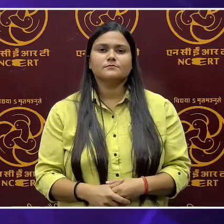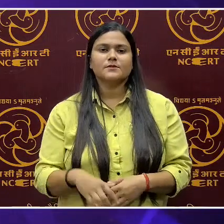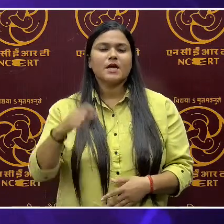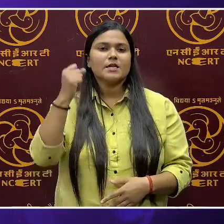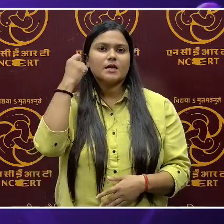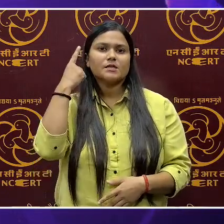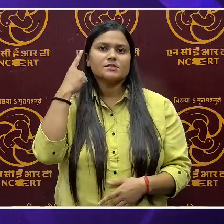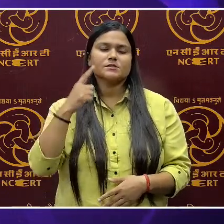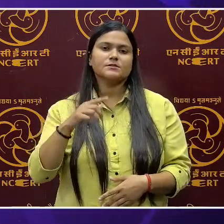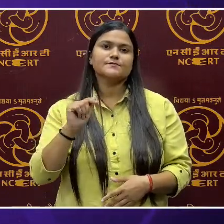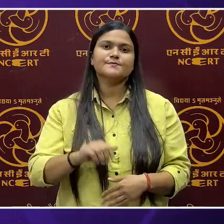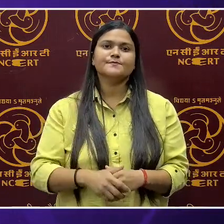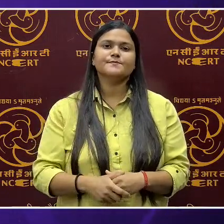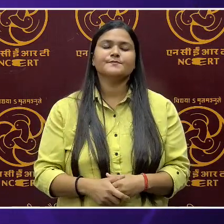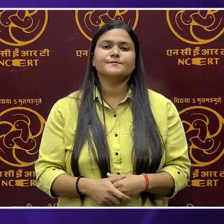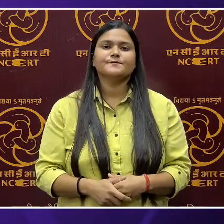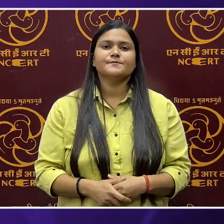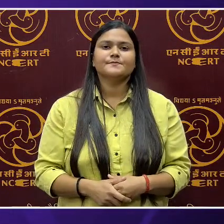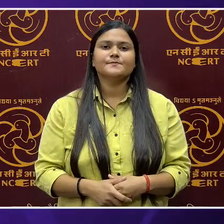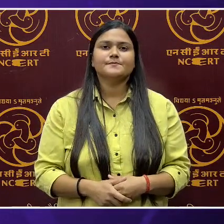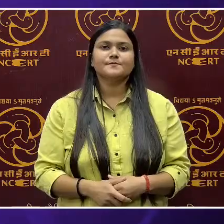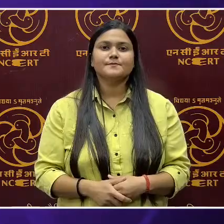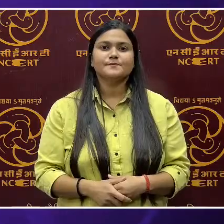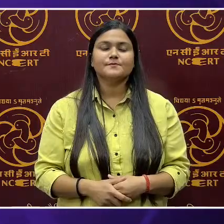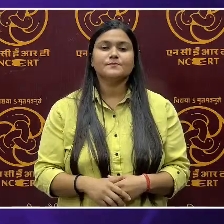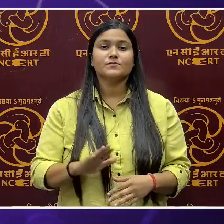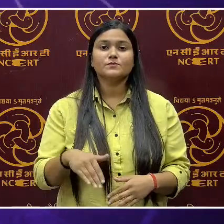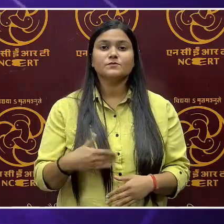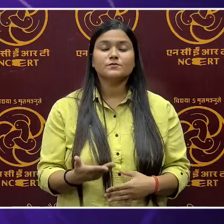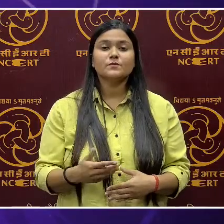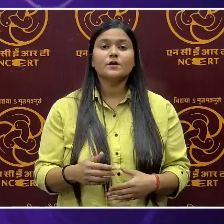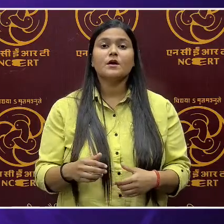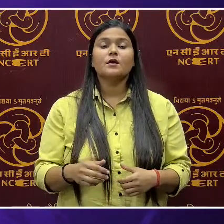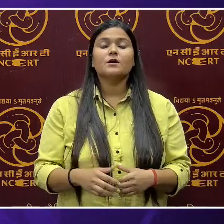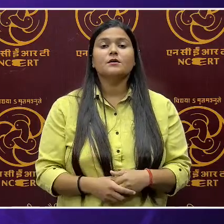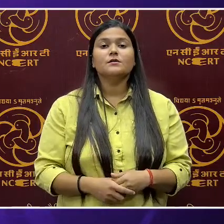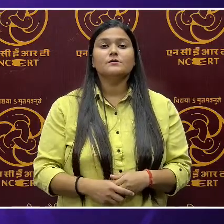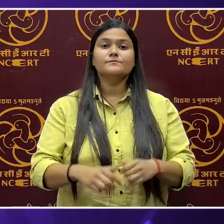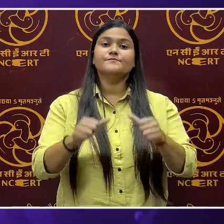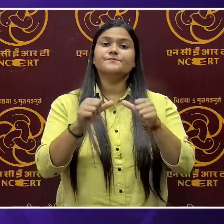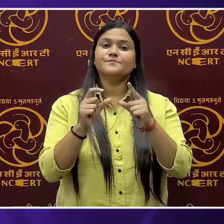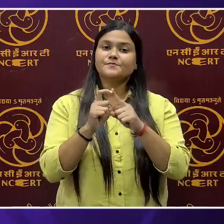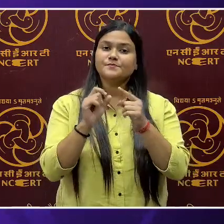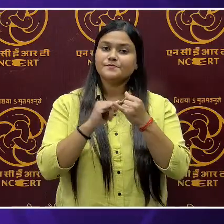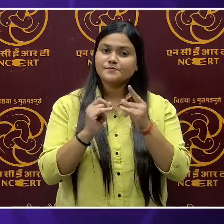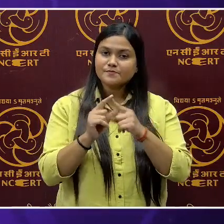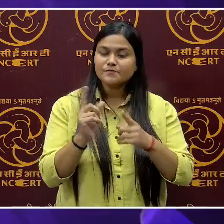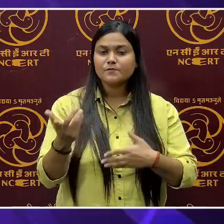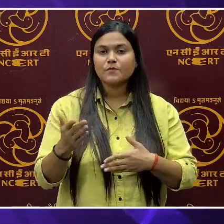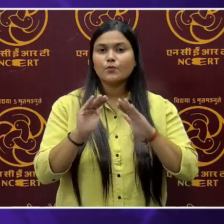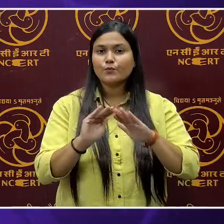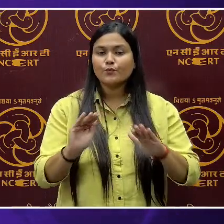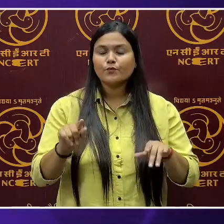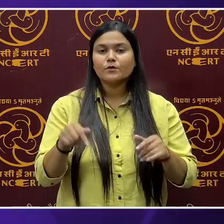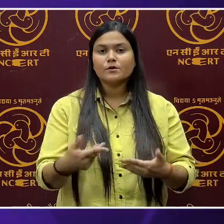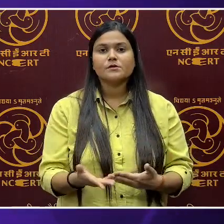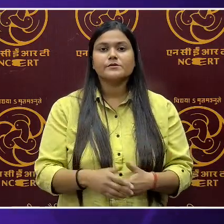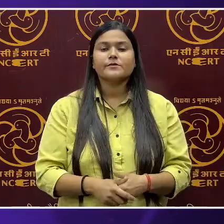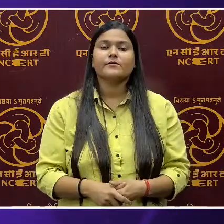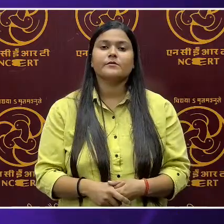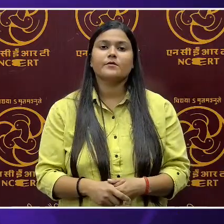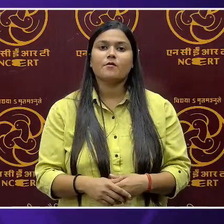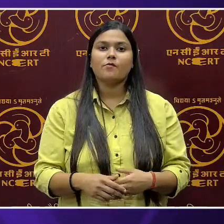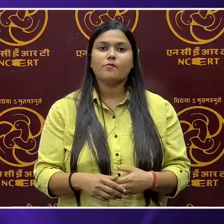emotion. And especially for our autistic children, it's important that they recognize the emotions that they are feeling,